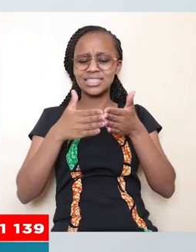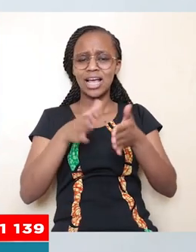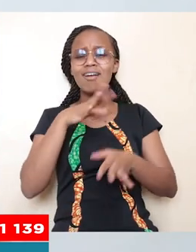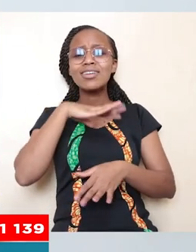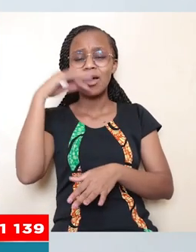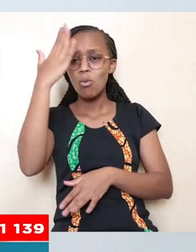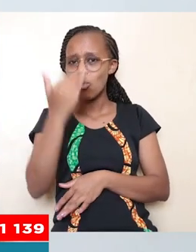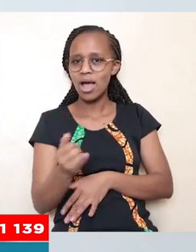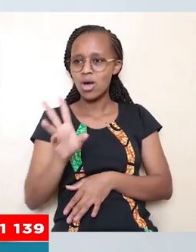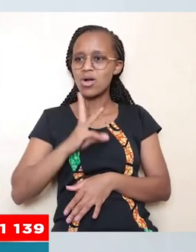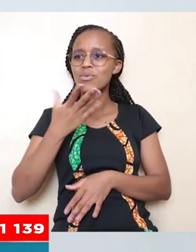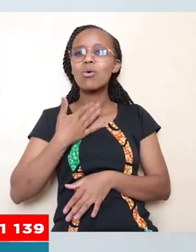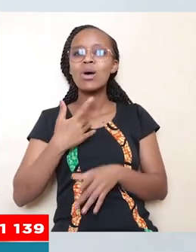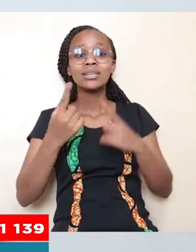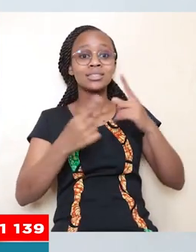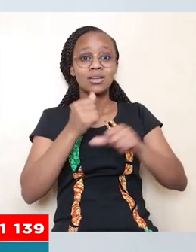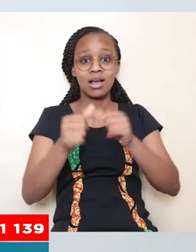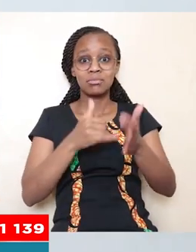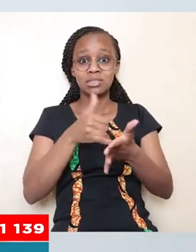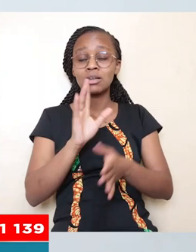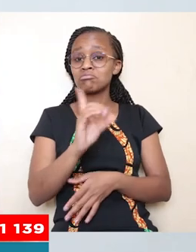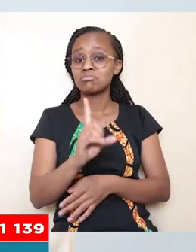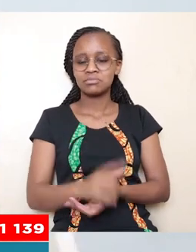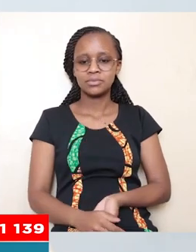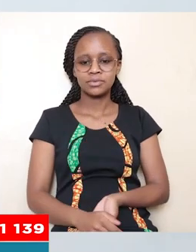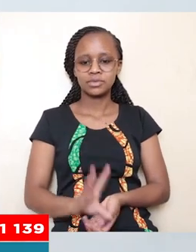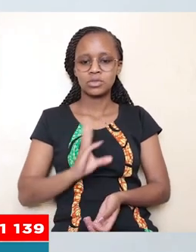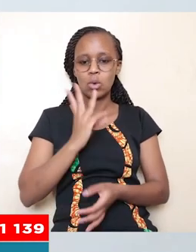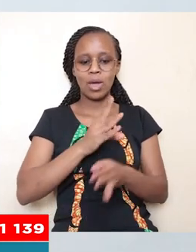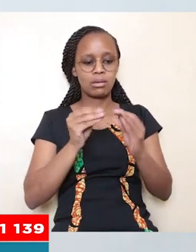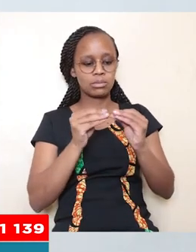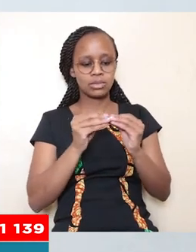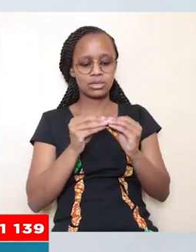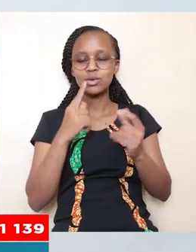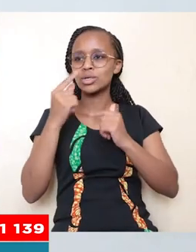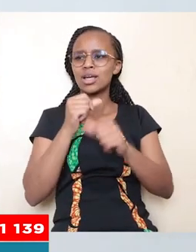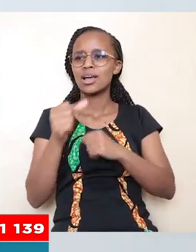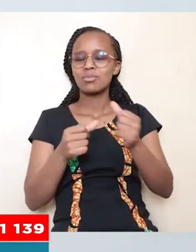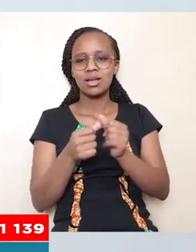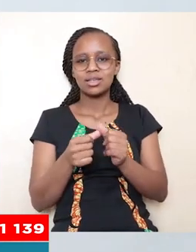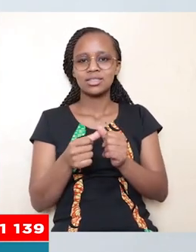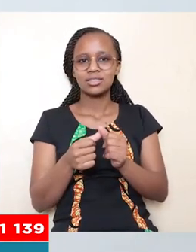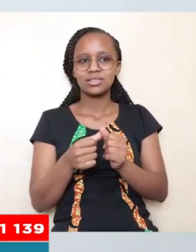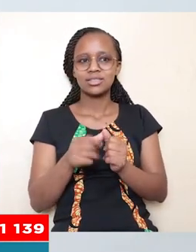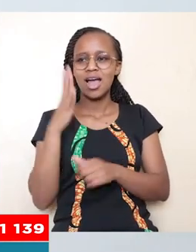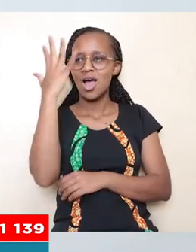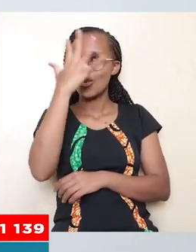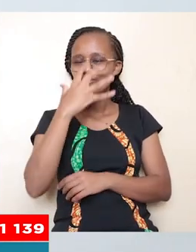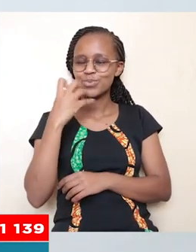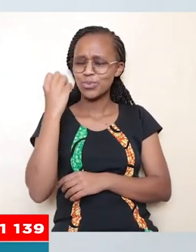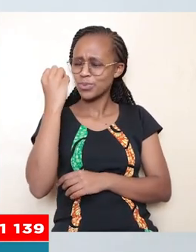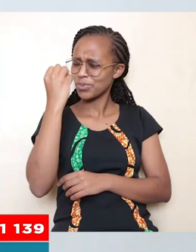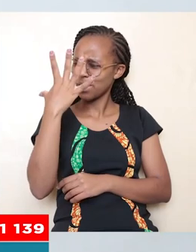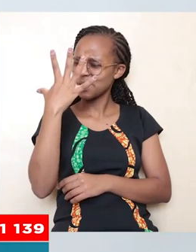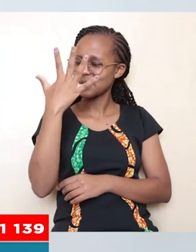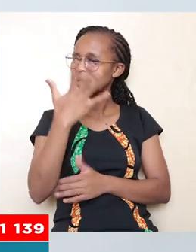dying because we don't want to speak about it. When we meet, we talk about beautiful things.